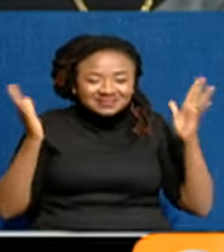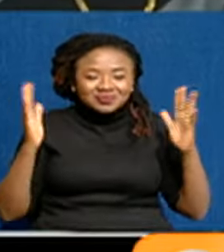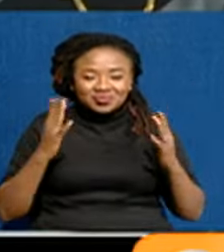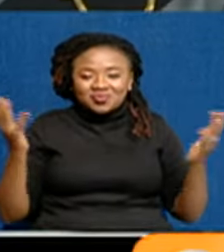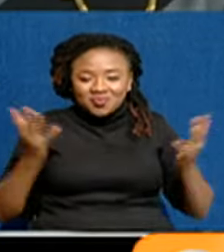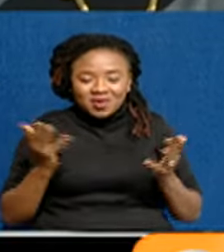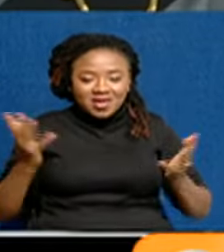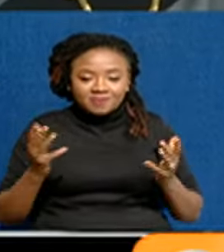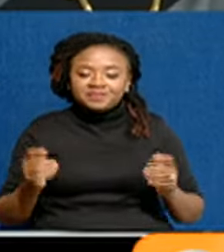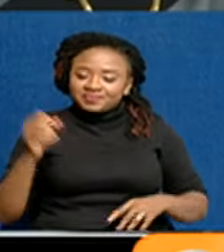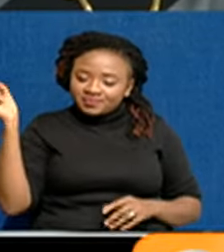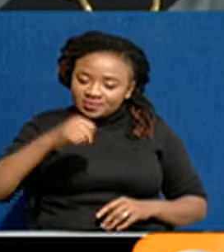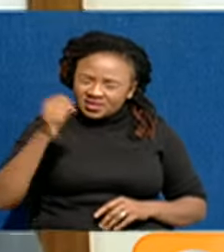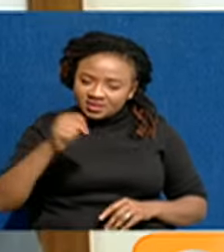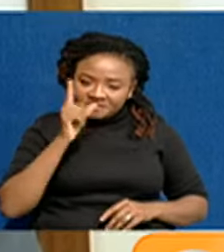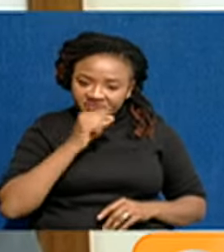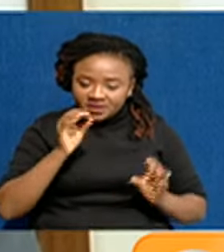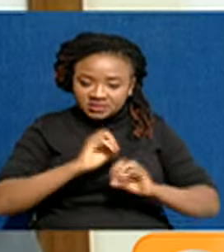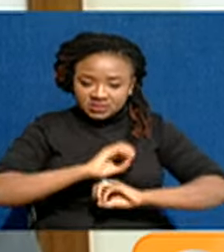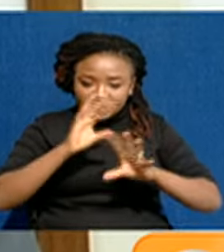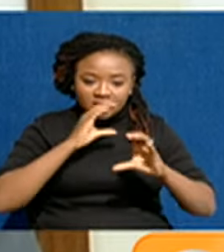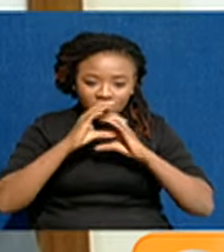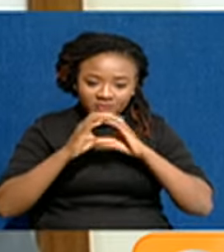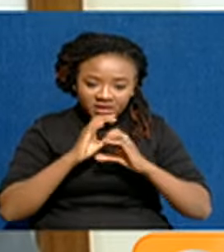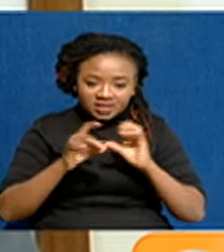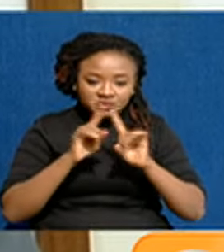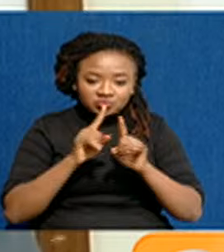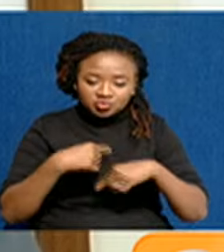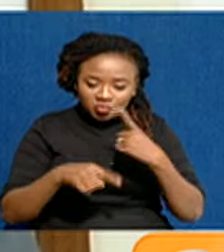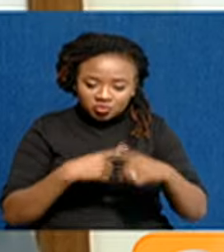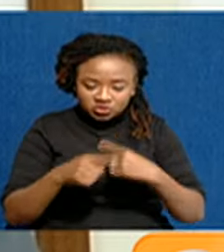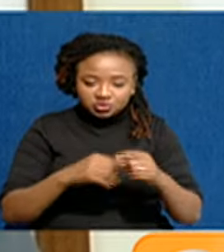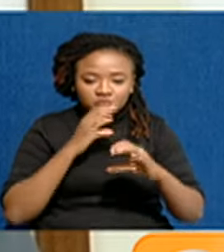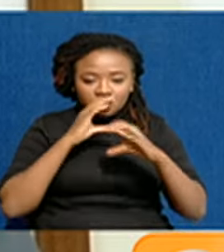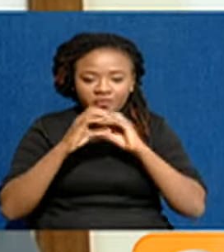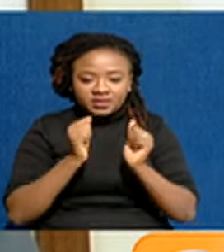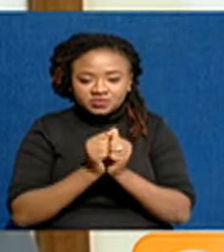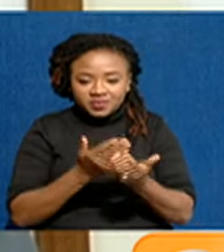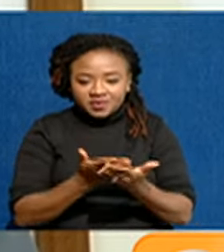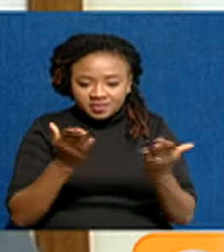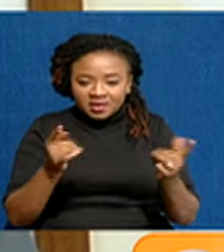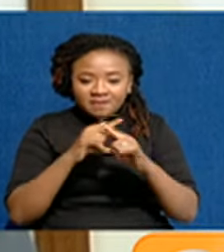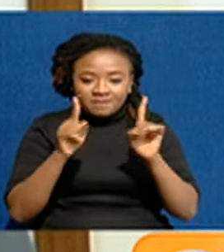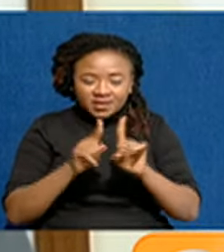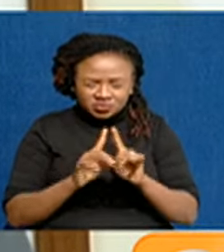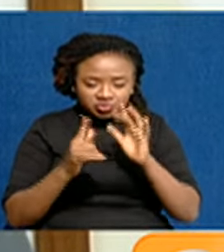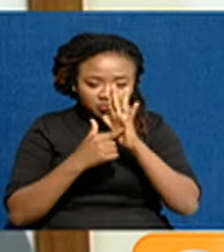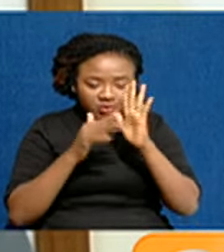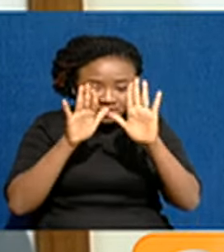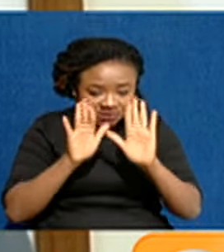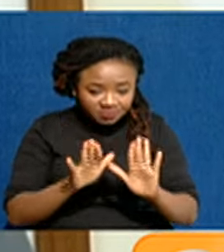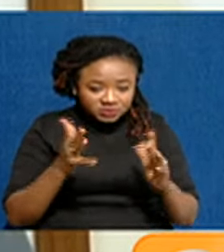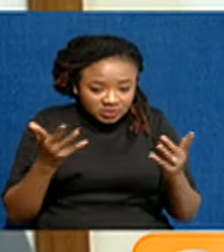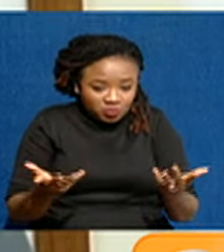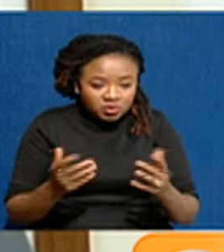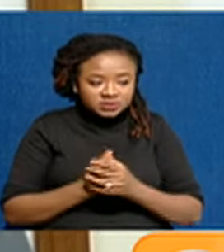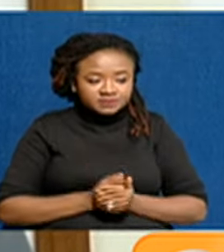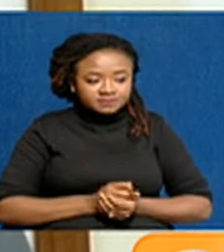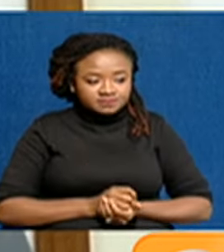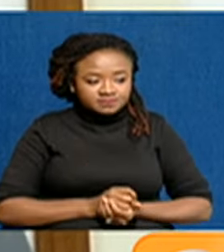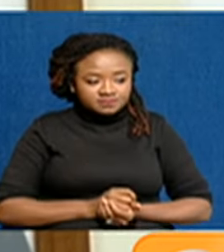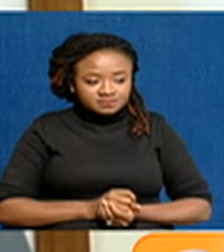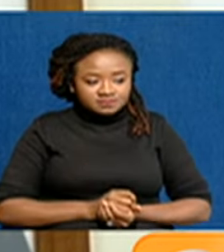Yes, they have been communicated to, and they will continue to be communicated. And Trevor, it's good to tell you that